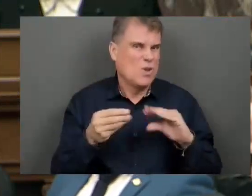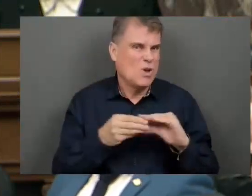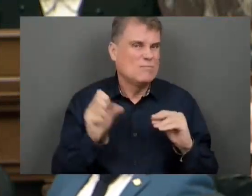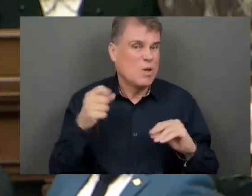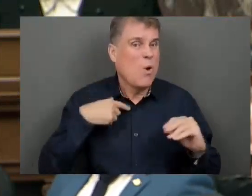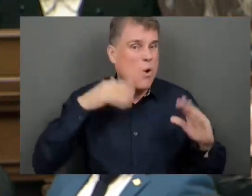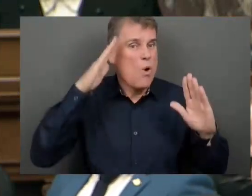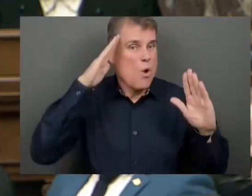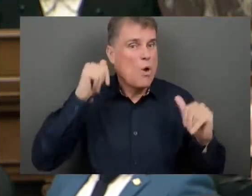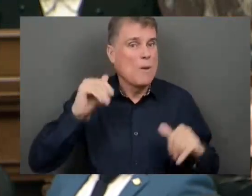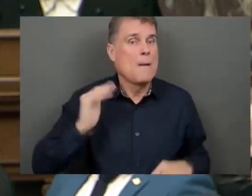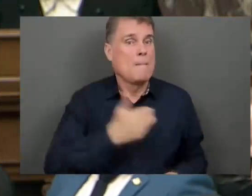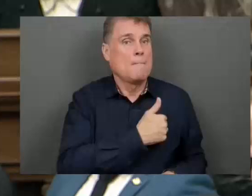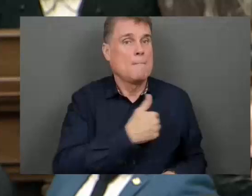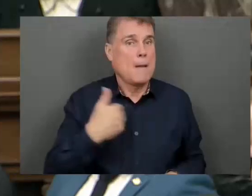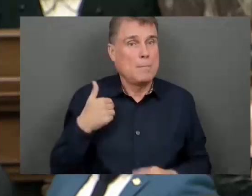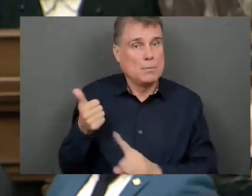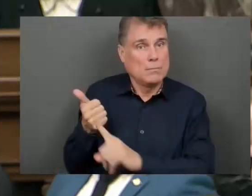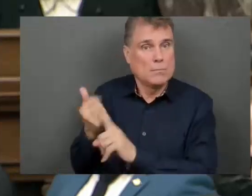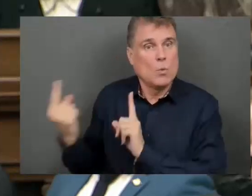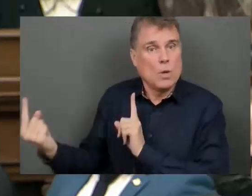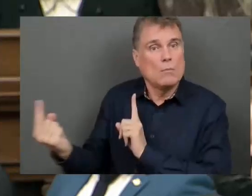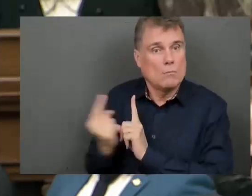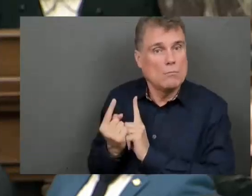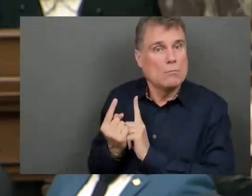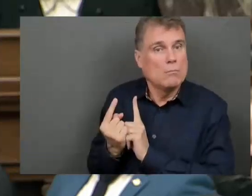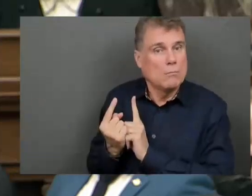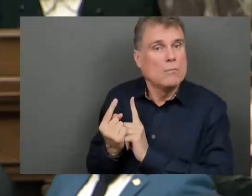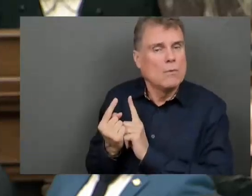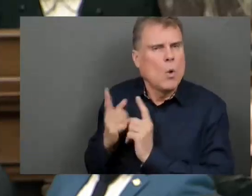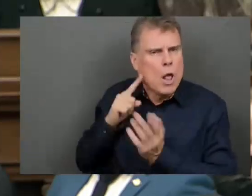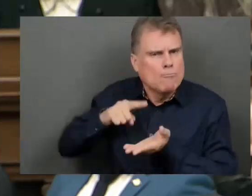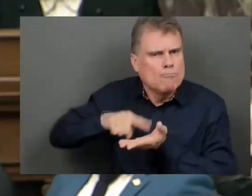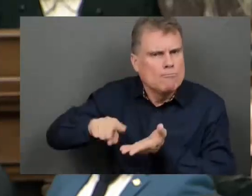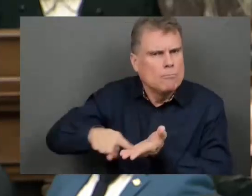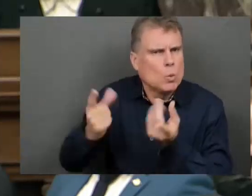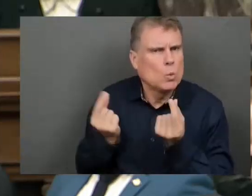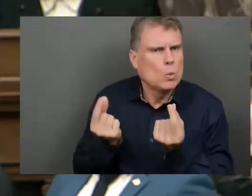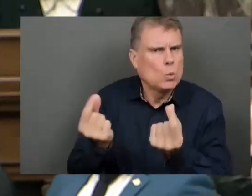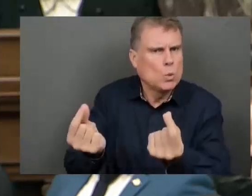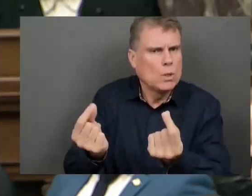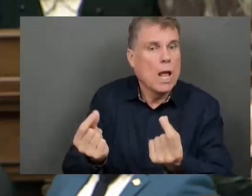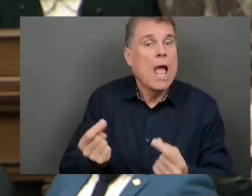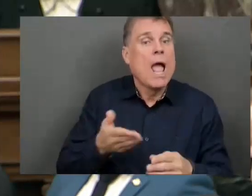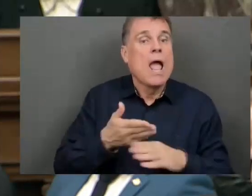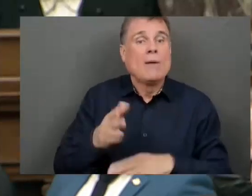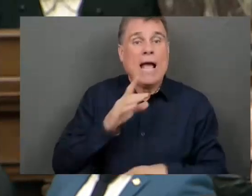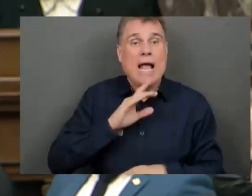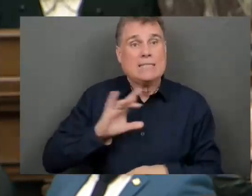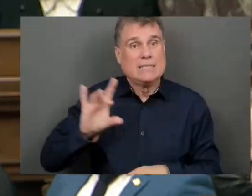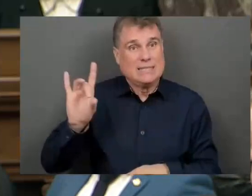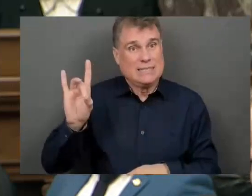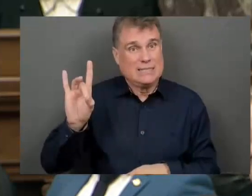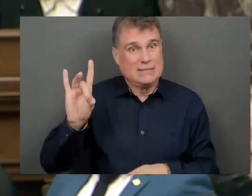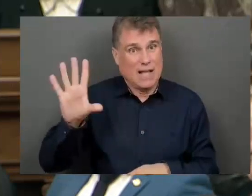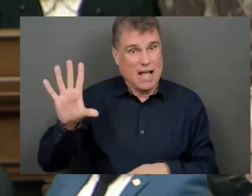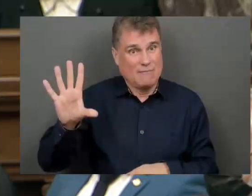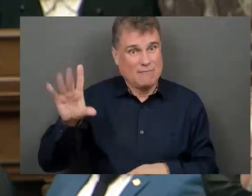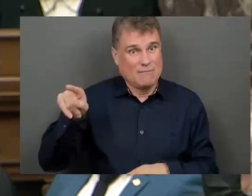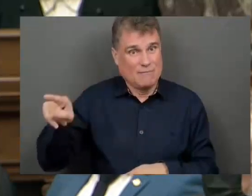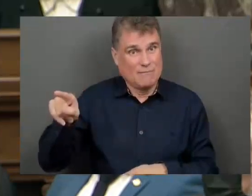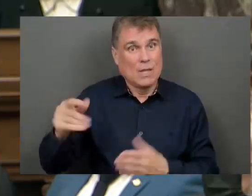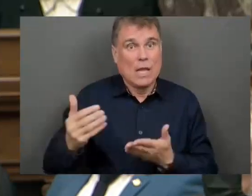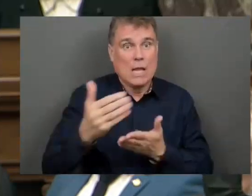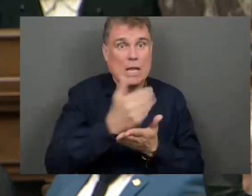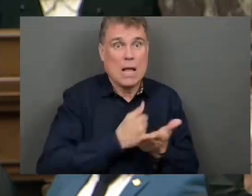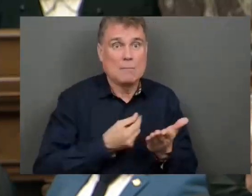find out what happened. After the age of 65, income supports are delivered by the federal government, not the provincial government, but nevertheless,